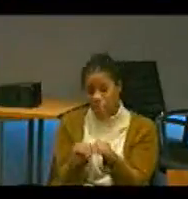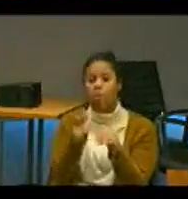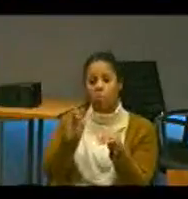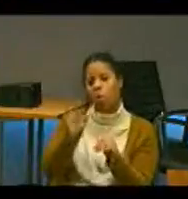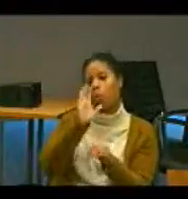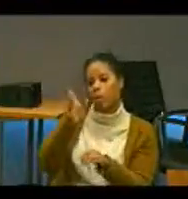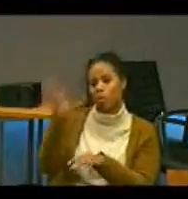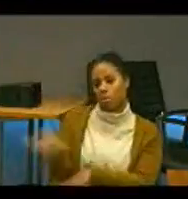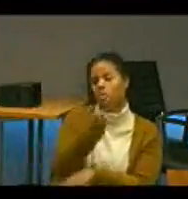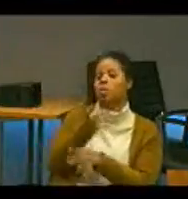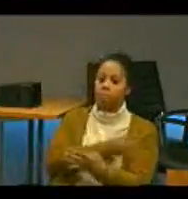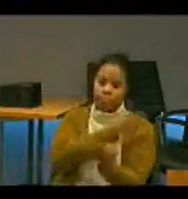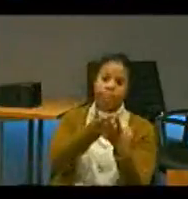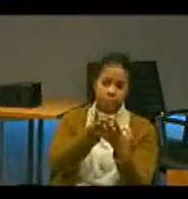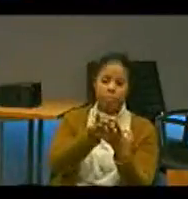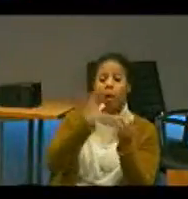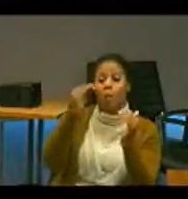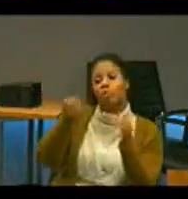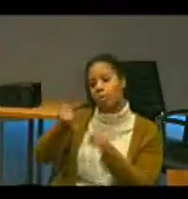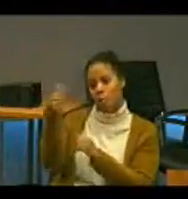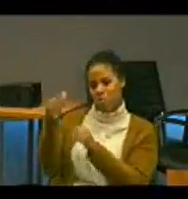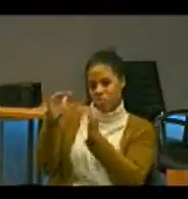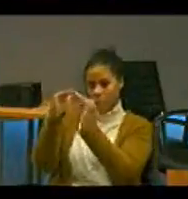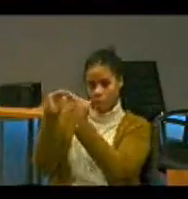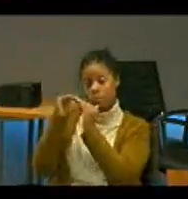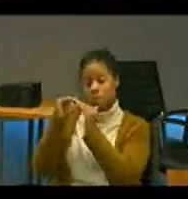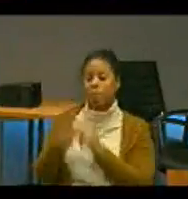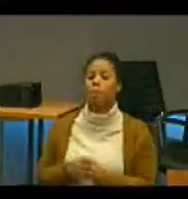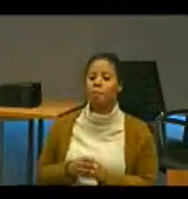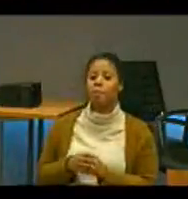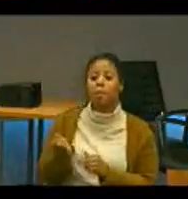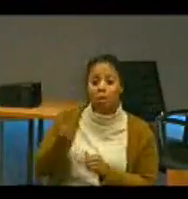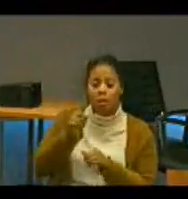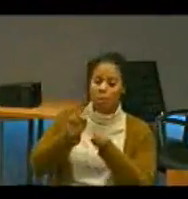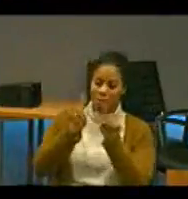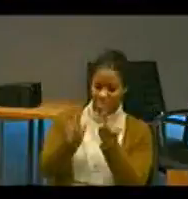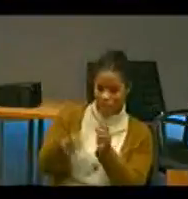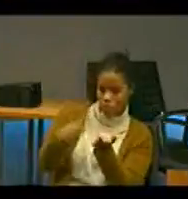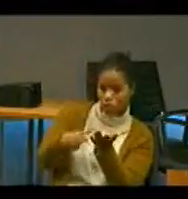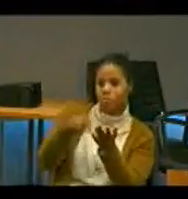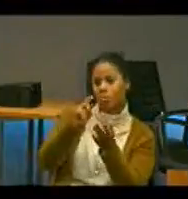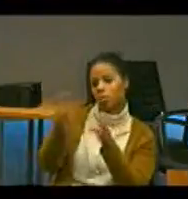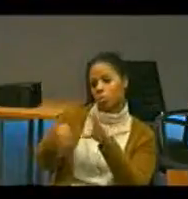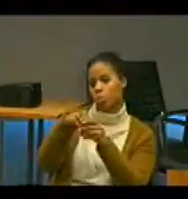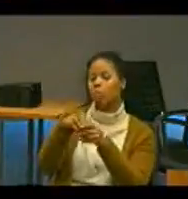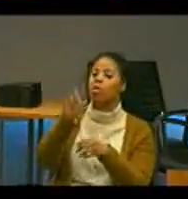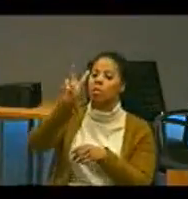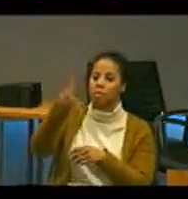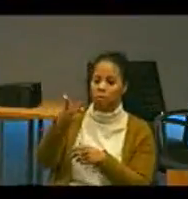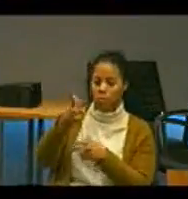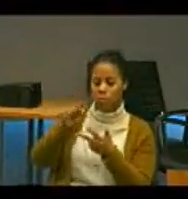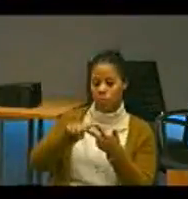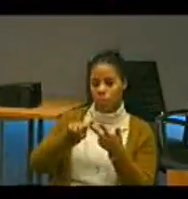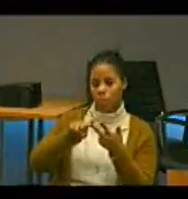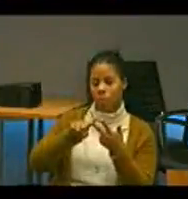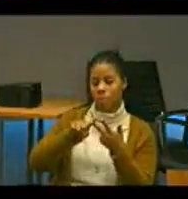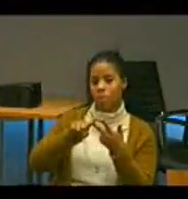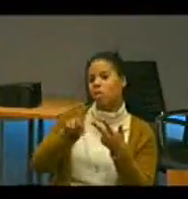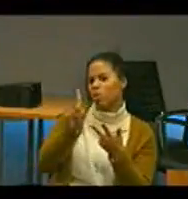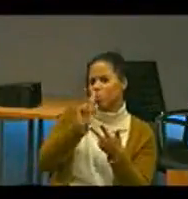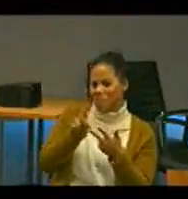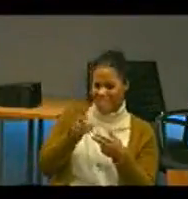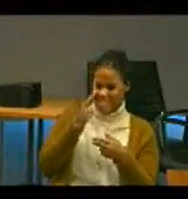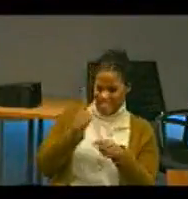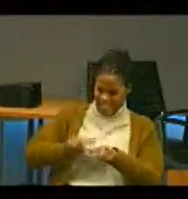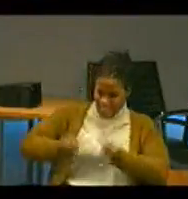system than their peers. However, this discussion must include a third point: the glaring disparities by race and